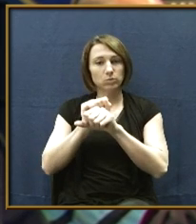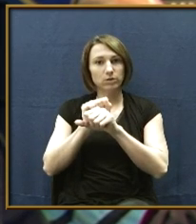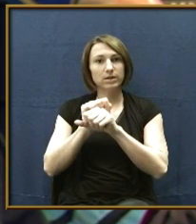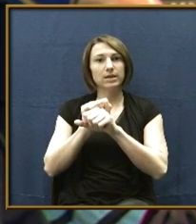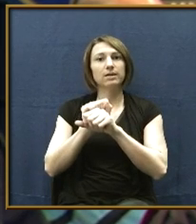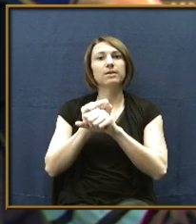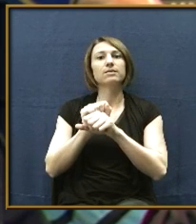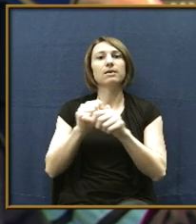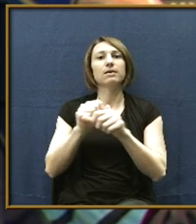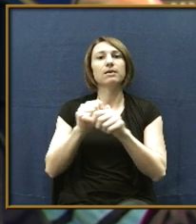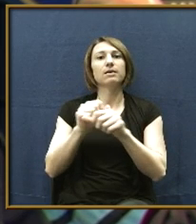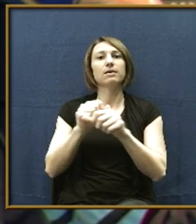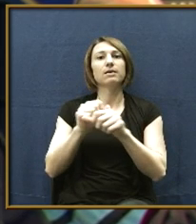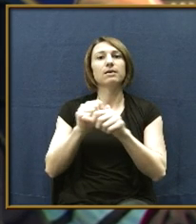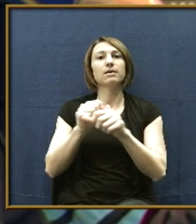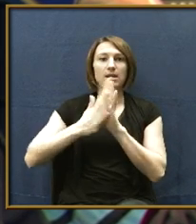in